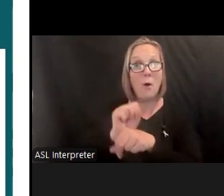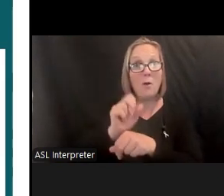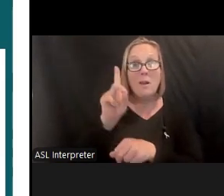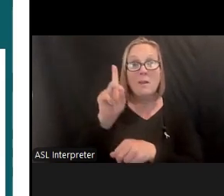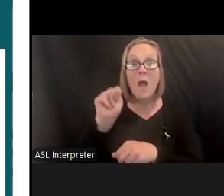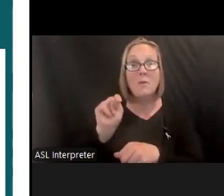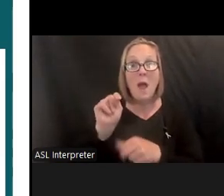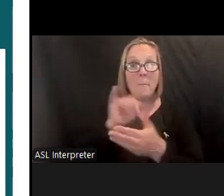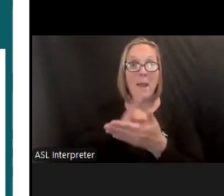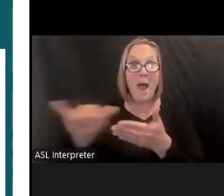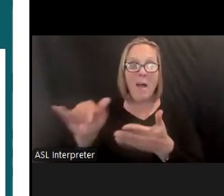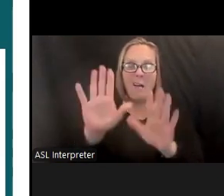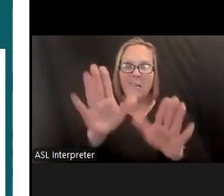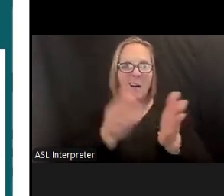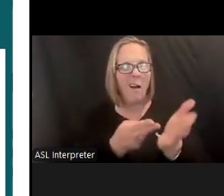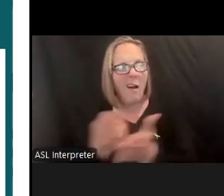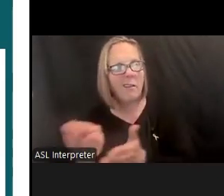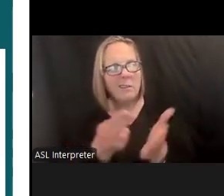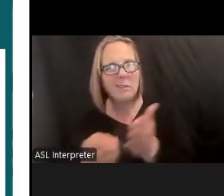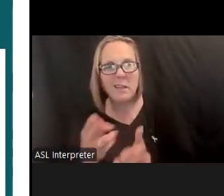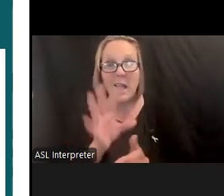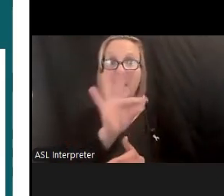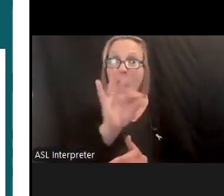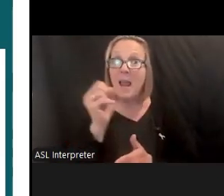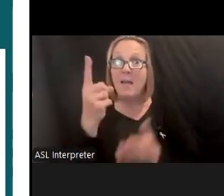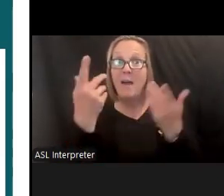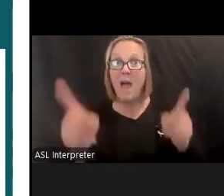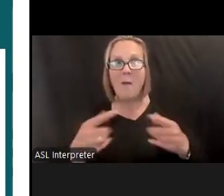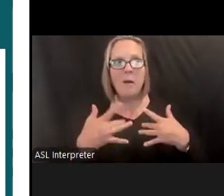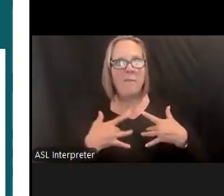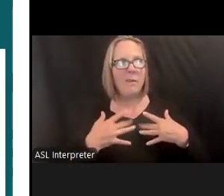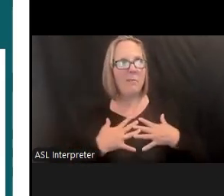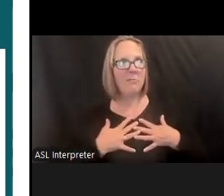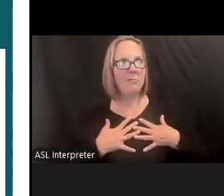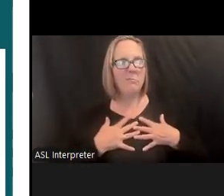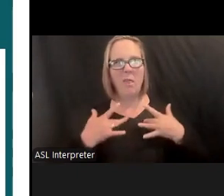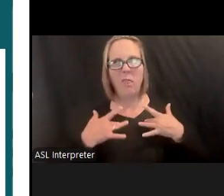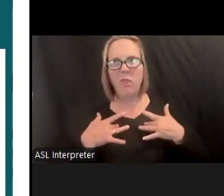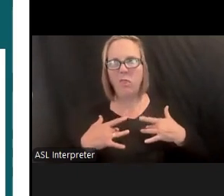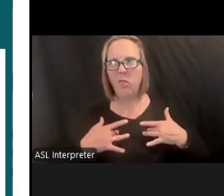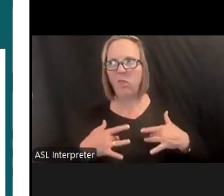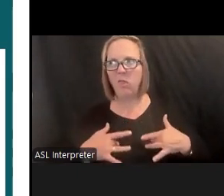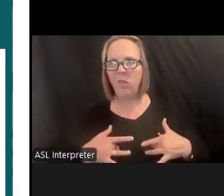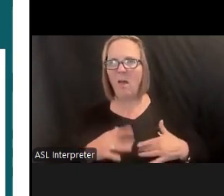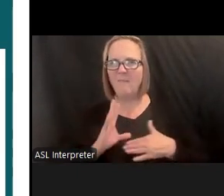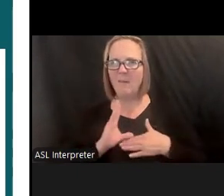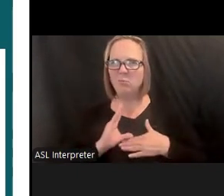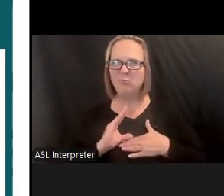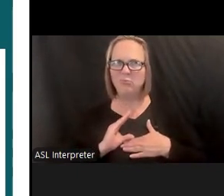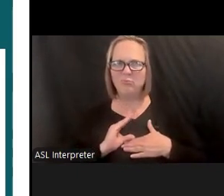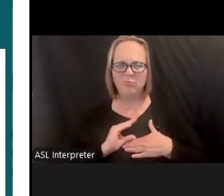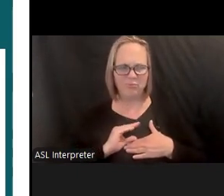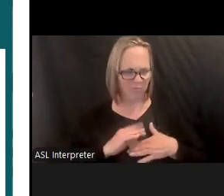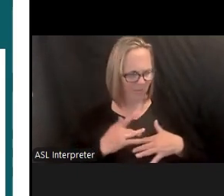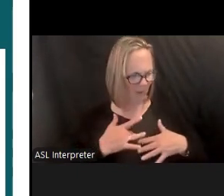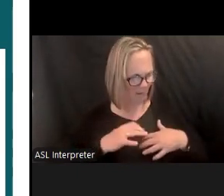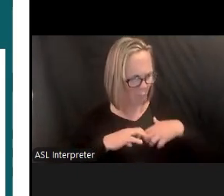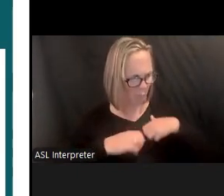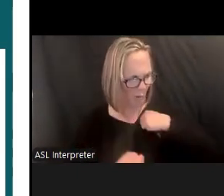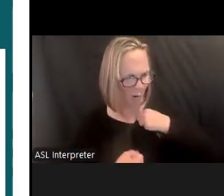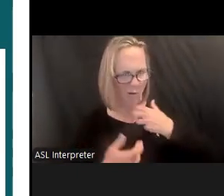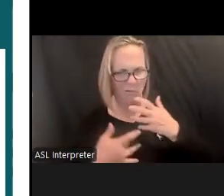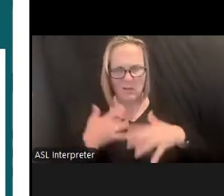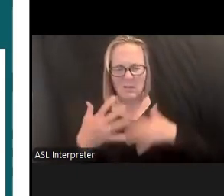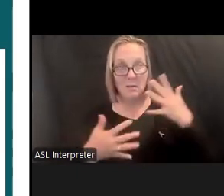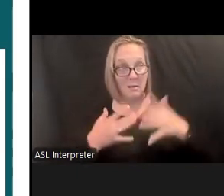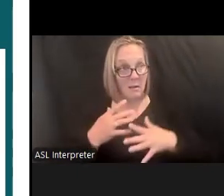lie. After 9/11, I didn't feel a lot of hope for the area. I felt very defeated and broken. And I was